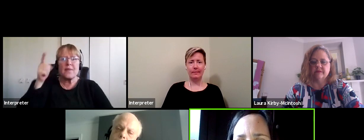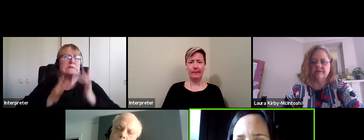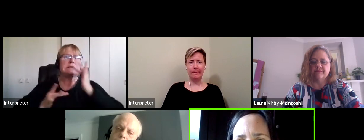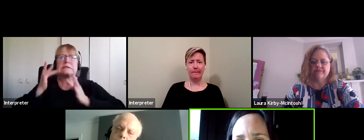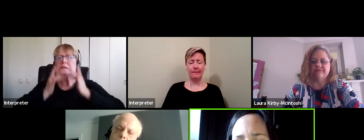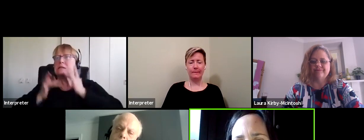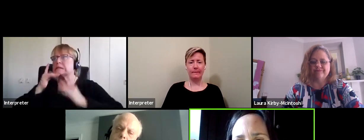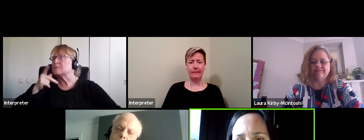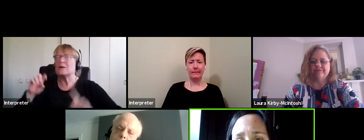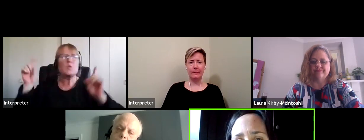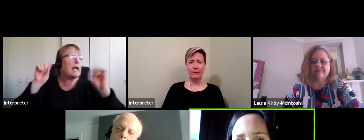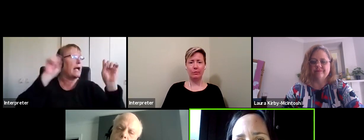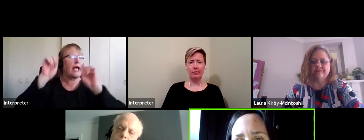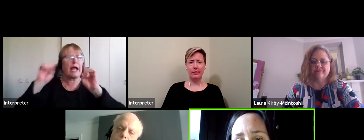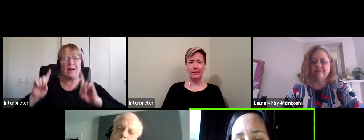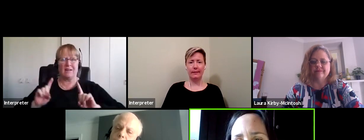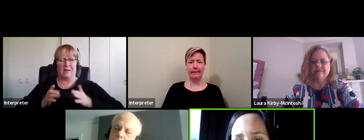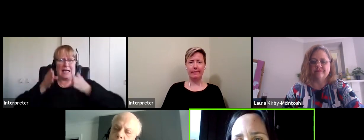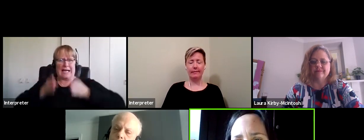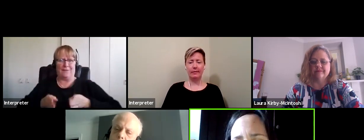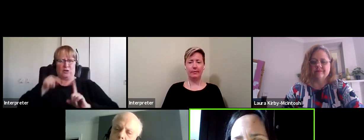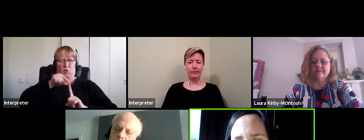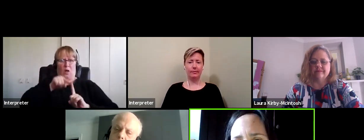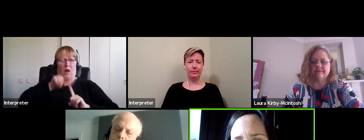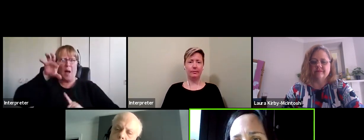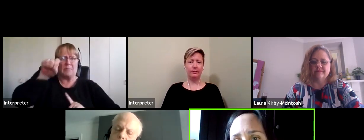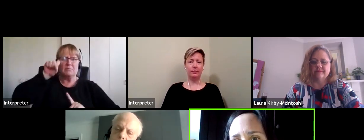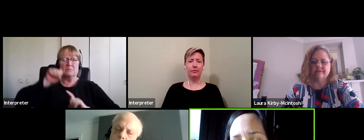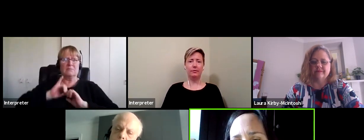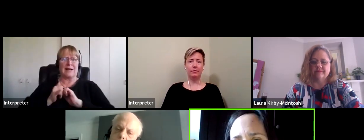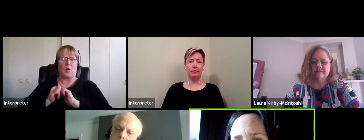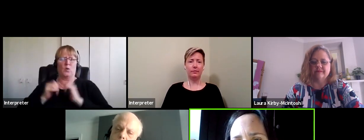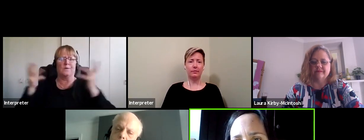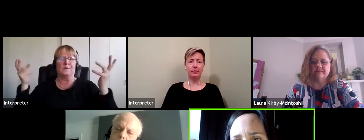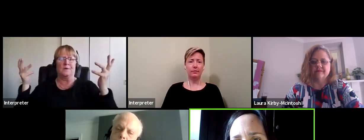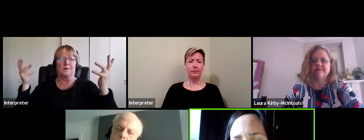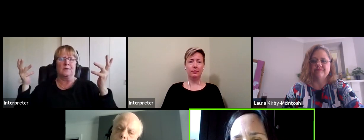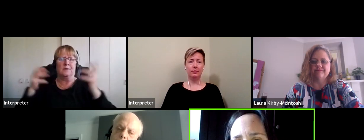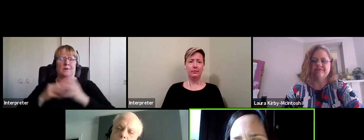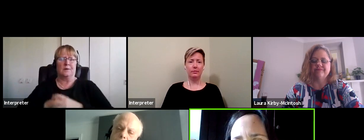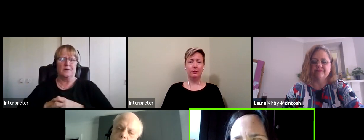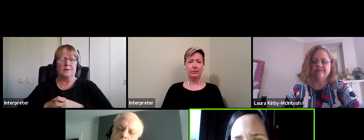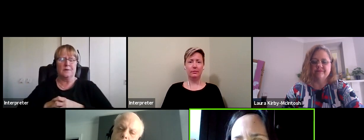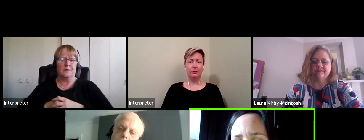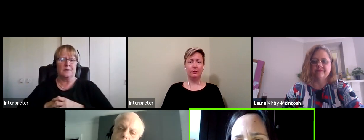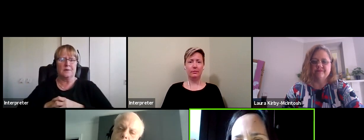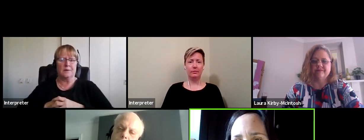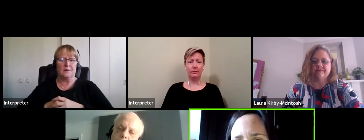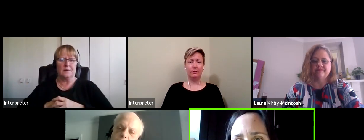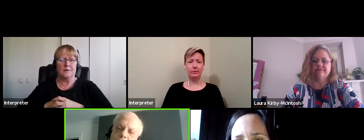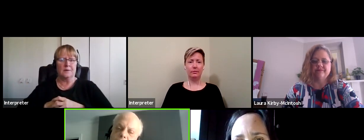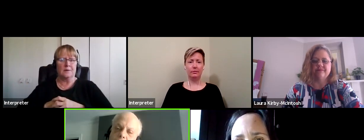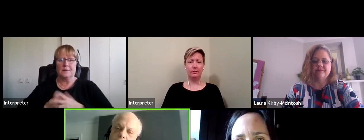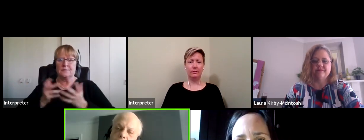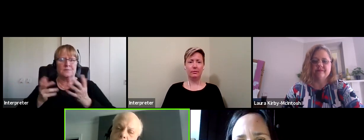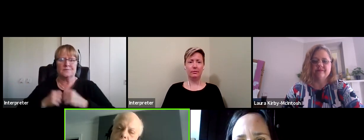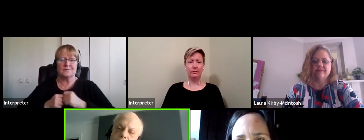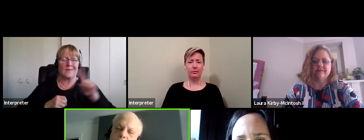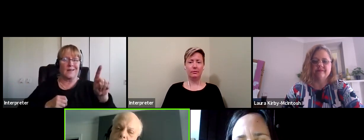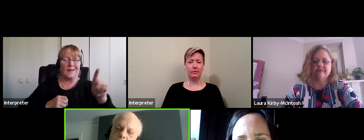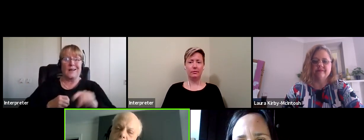this equipment at the moment. So how is it that individuals who are supposed to be doing this for themselves are expected to be able to try and find it? You can't go to